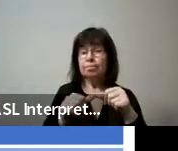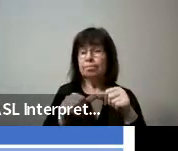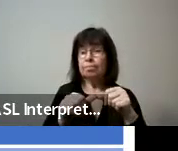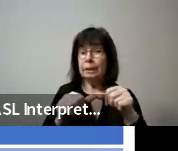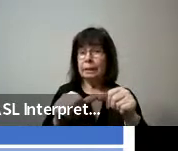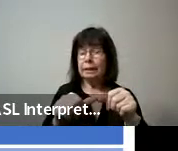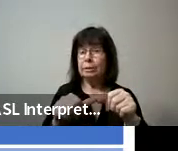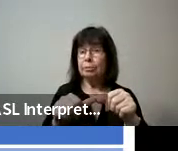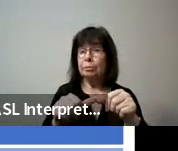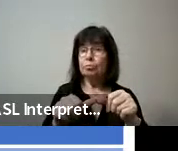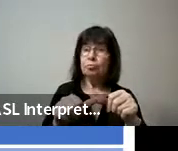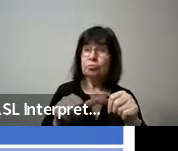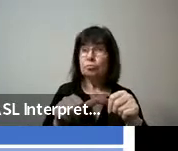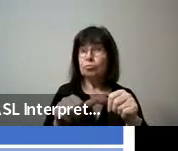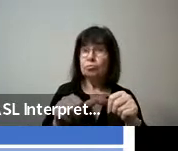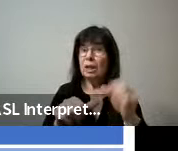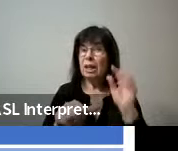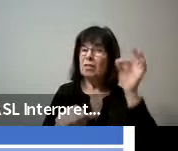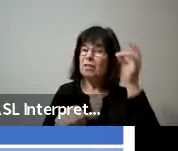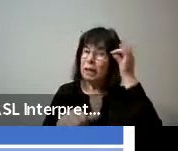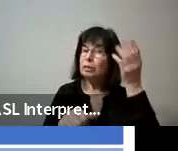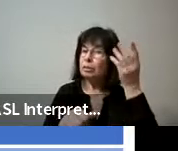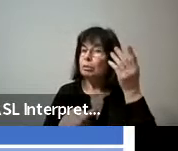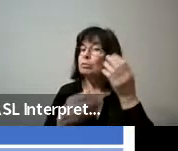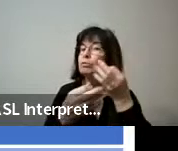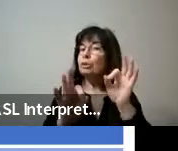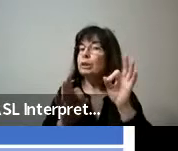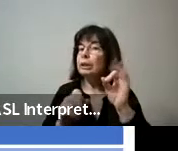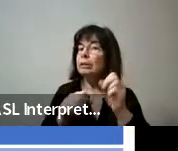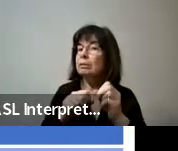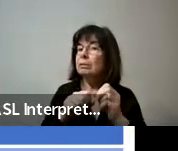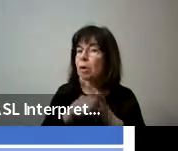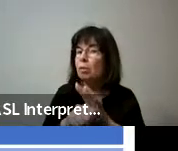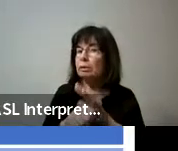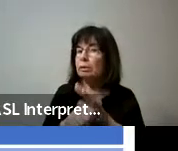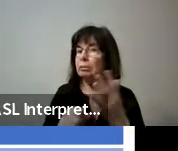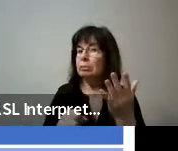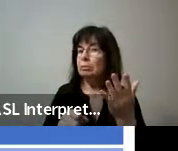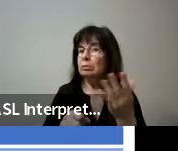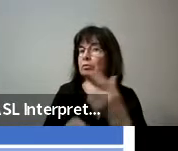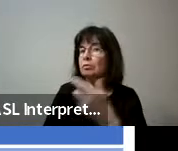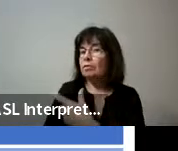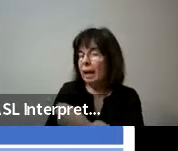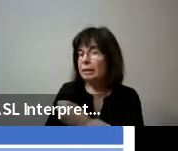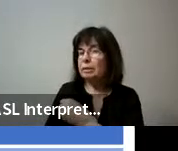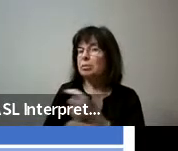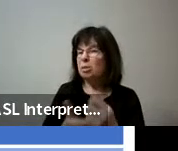a federal supply of free COVID vaccines and treatments.